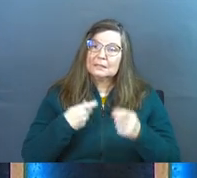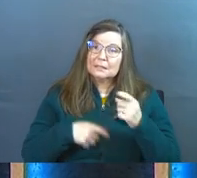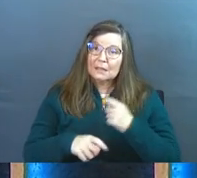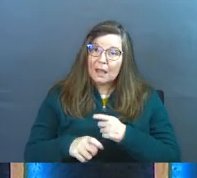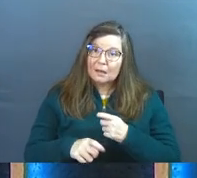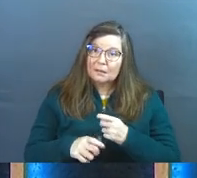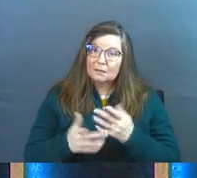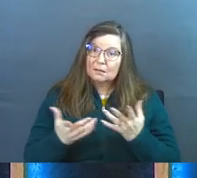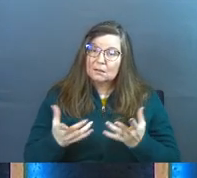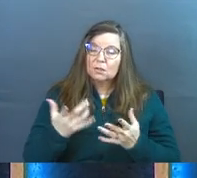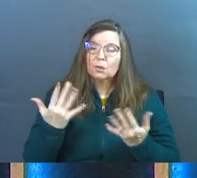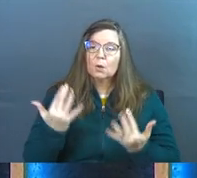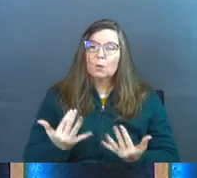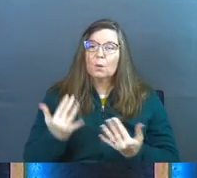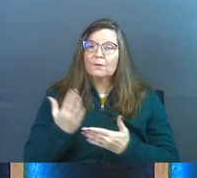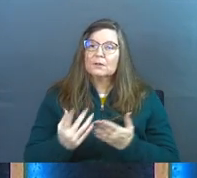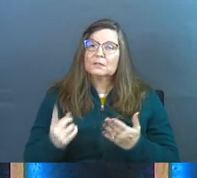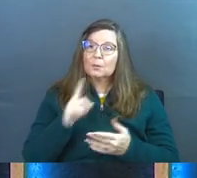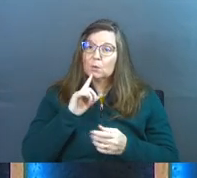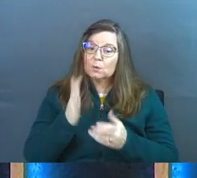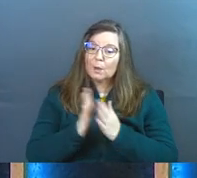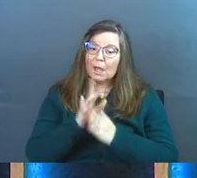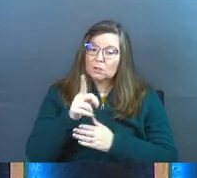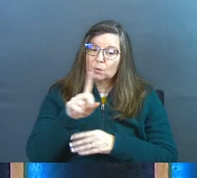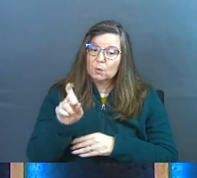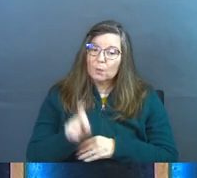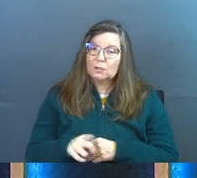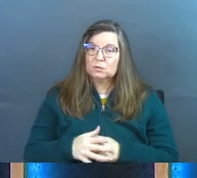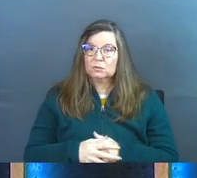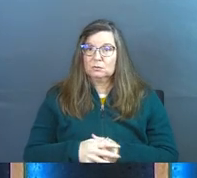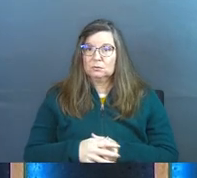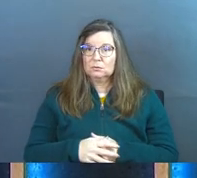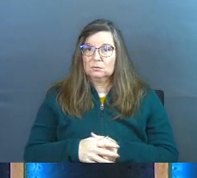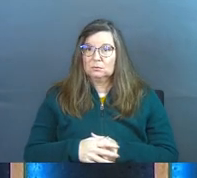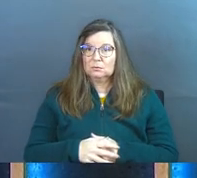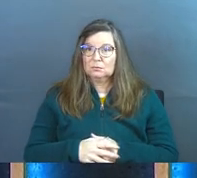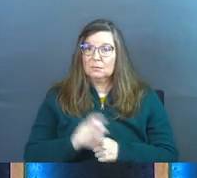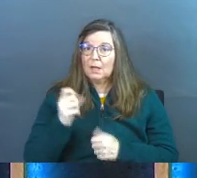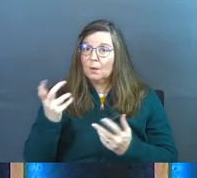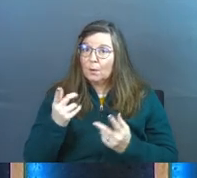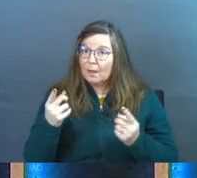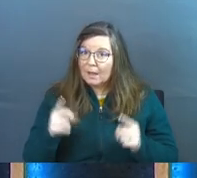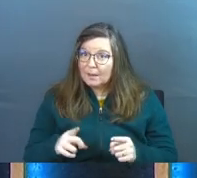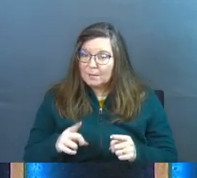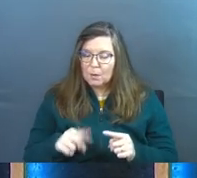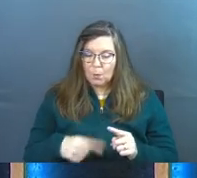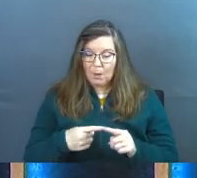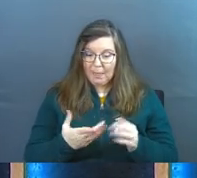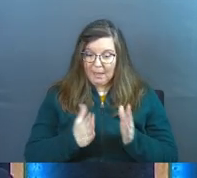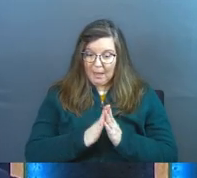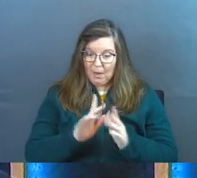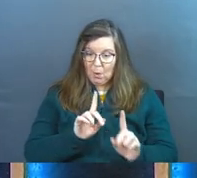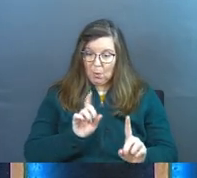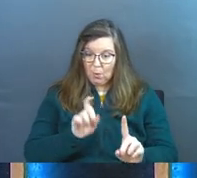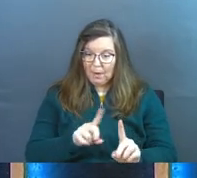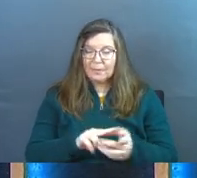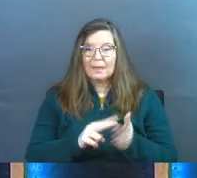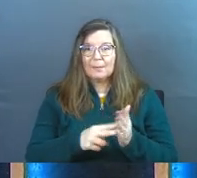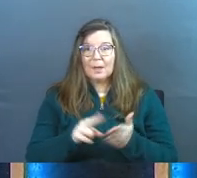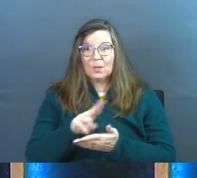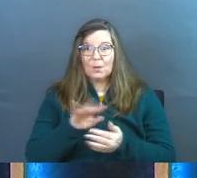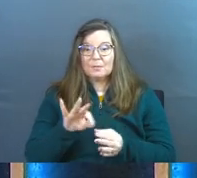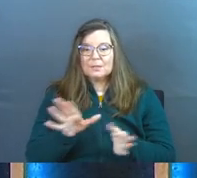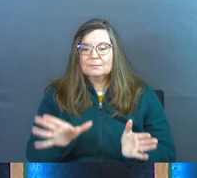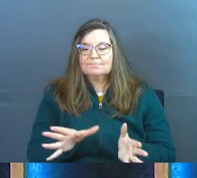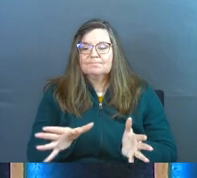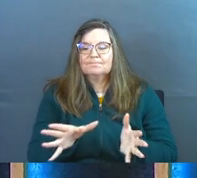Instead, you're waiting for someone to ask you the question. And guess what happens there? When they ask you the question, that means the Holy